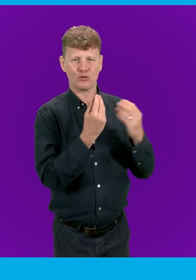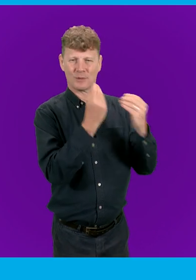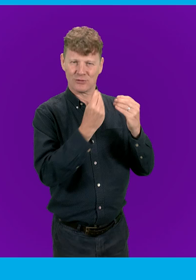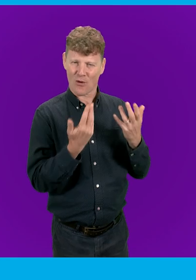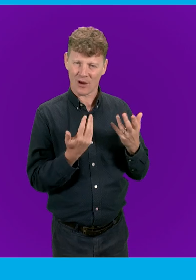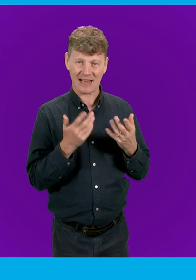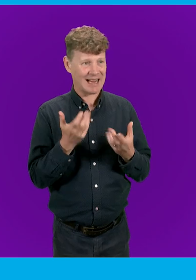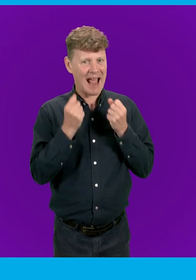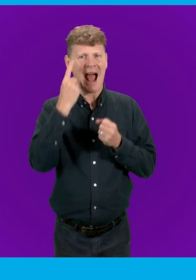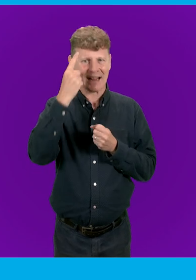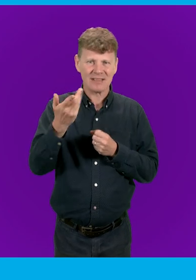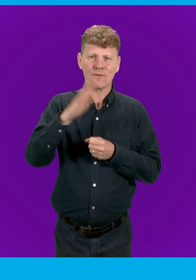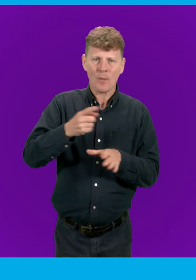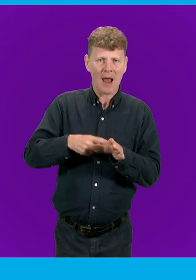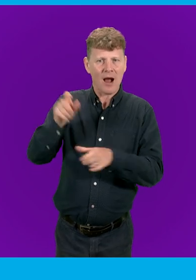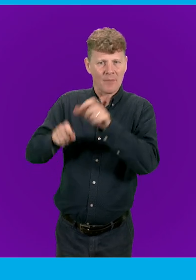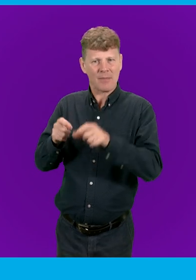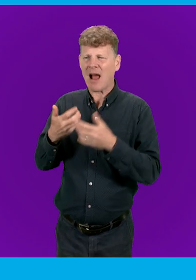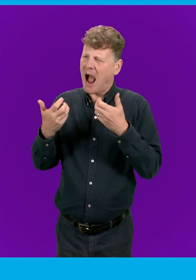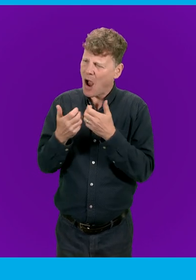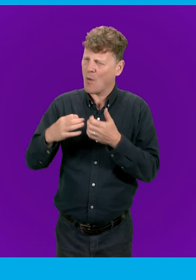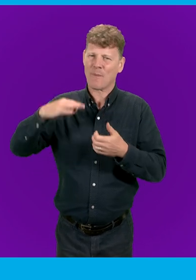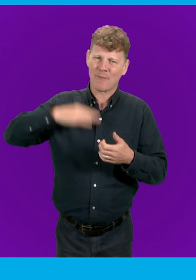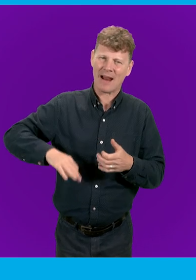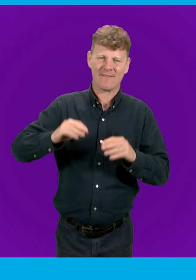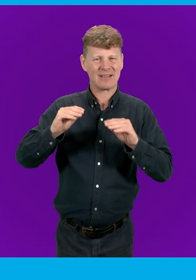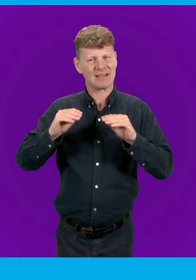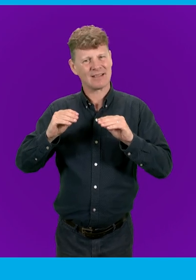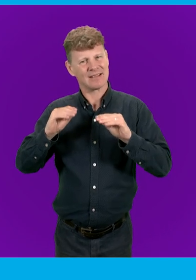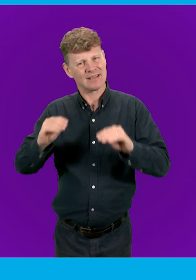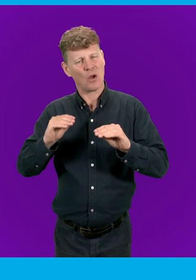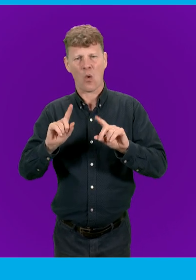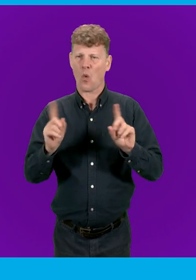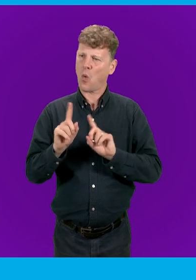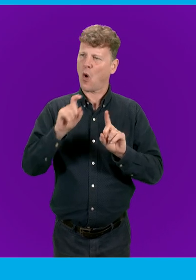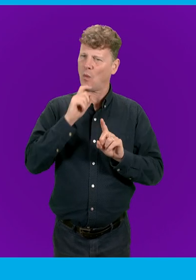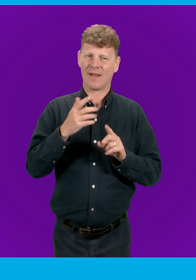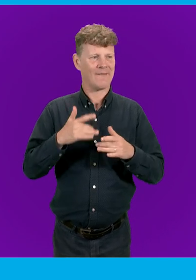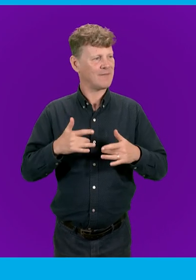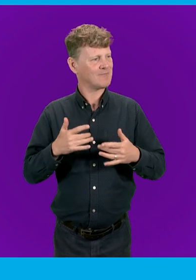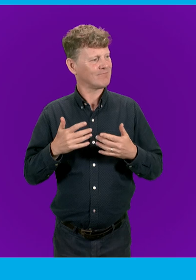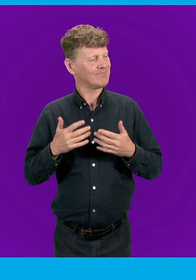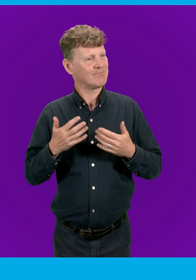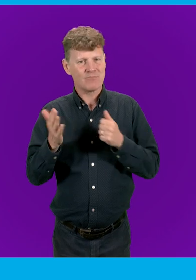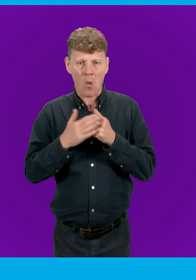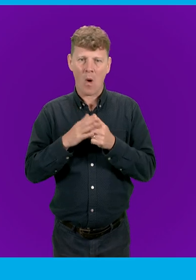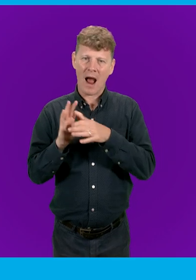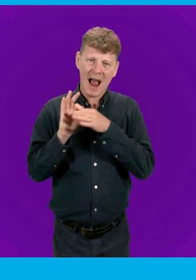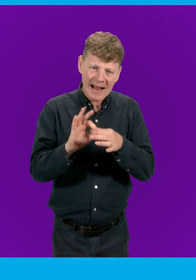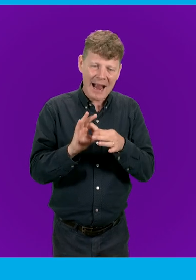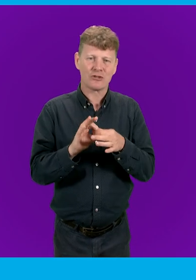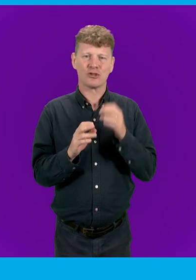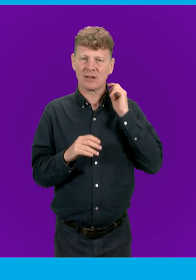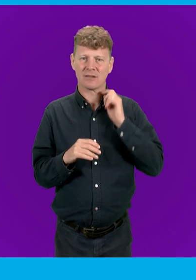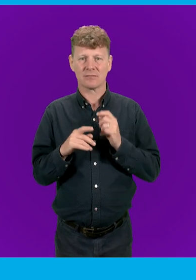getting ideas from them on how they will benefit and what would make them feel like engaging more could be beneficial and really